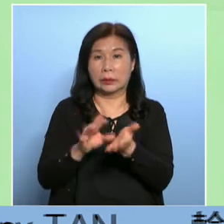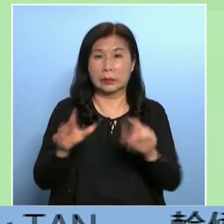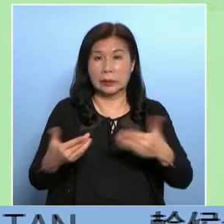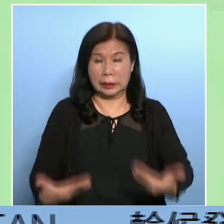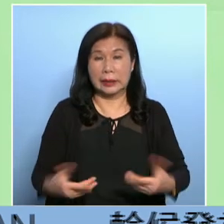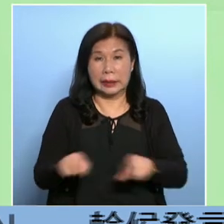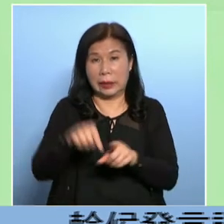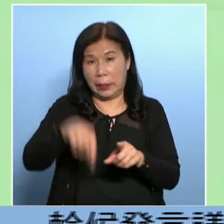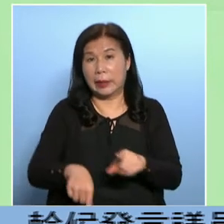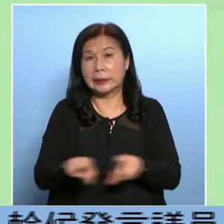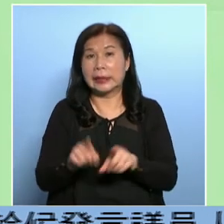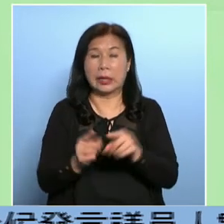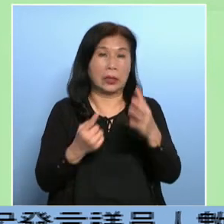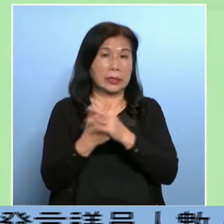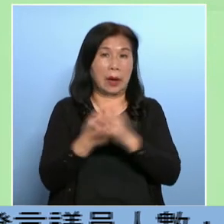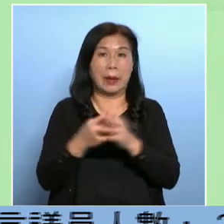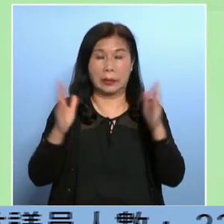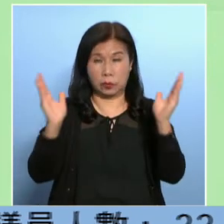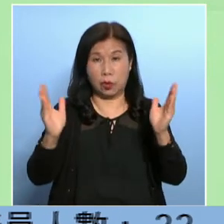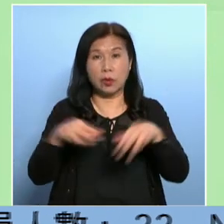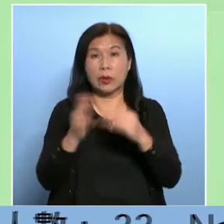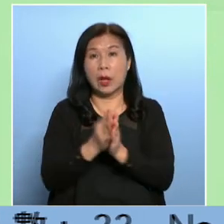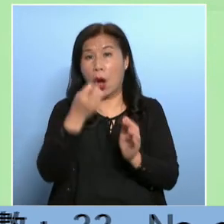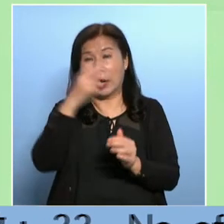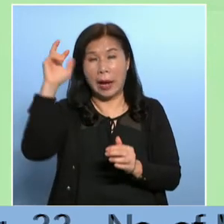and be part of the